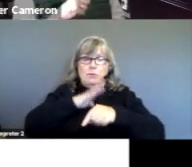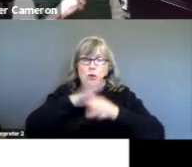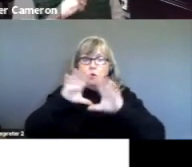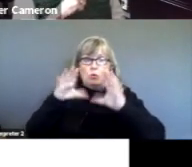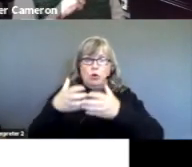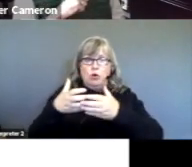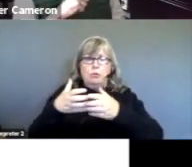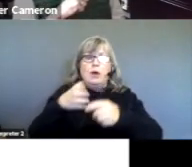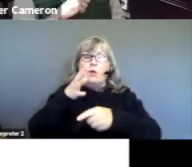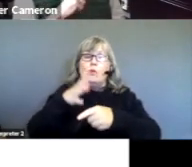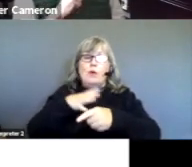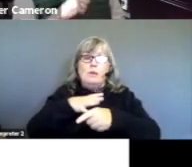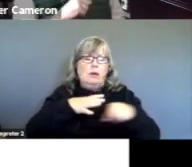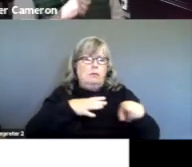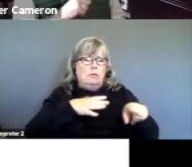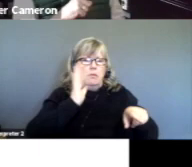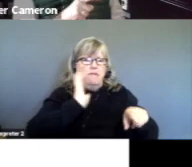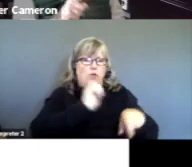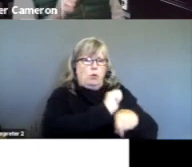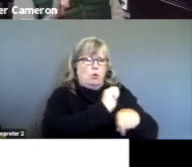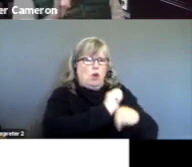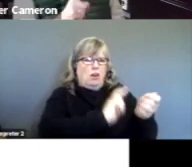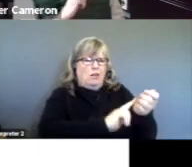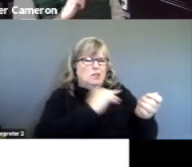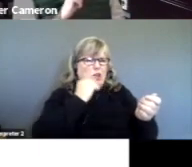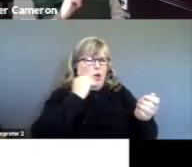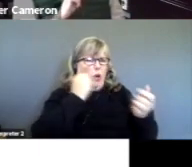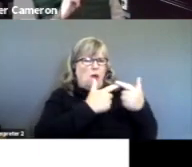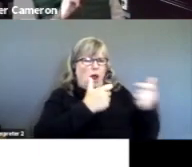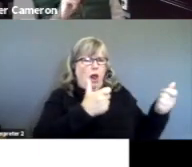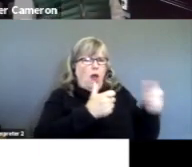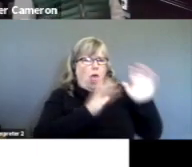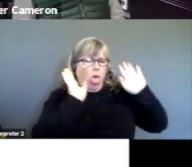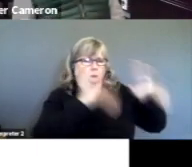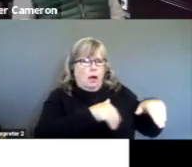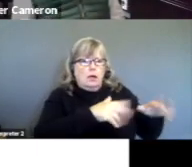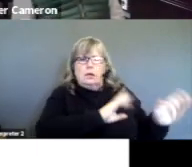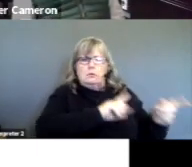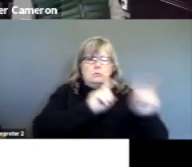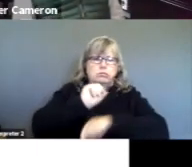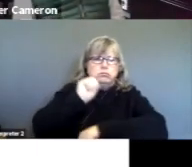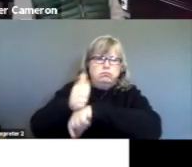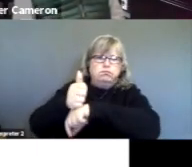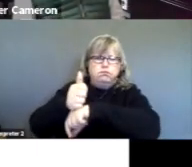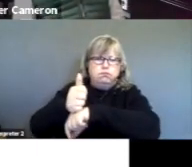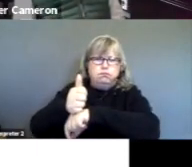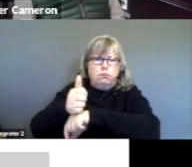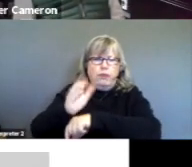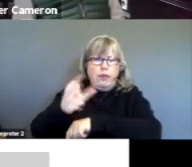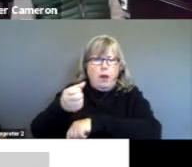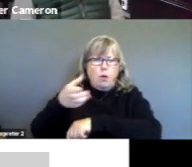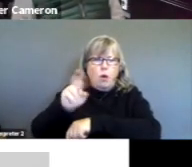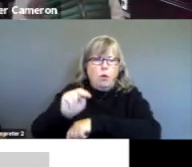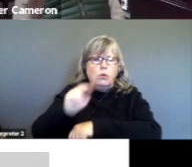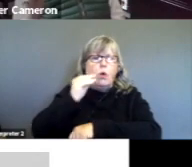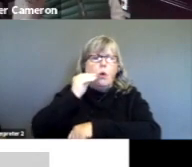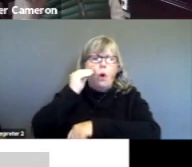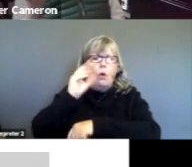used to work in the old system, but were frustrated by it, so they started their own home care workers co-op.